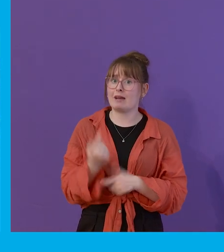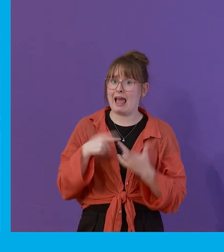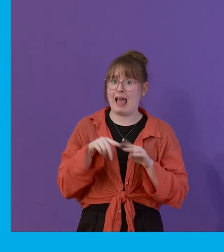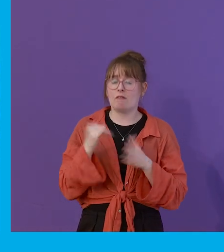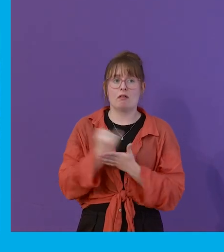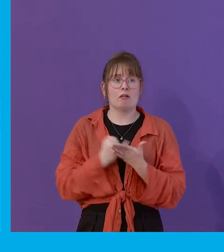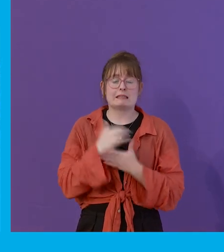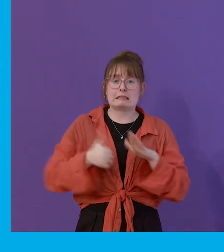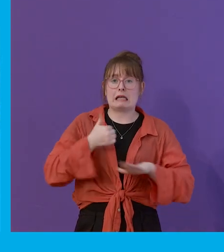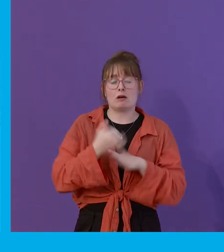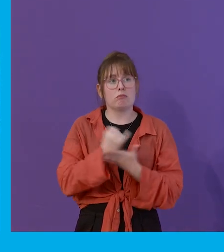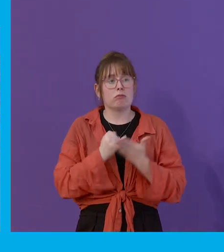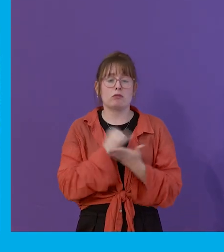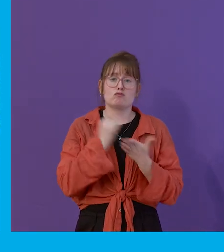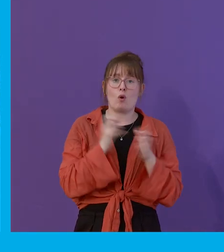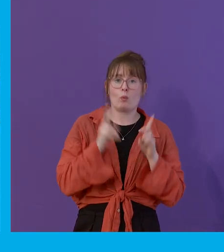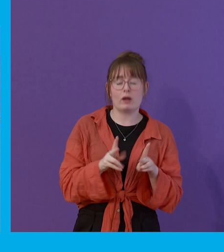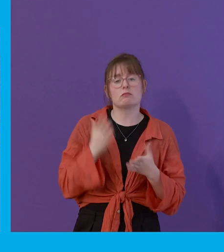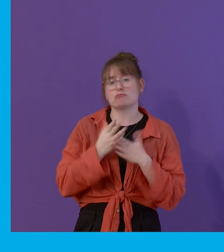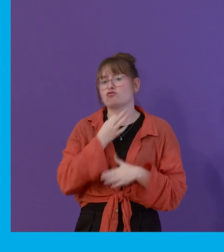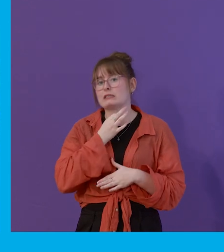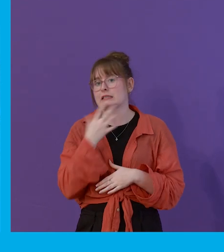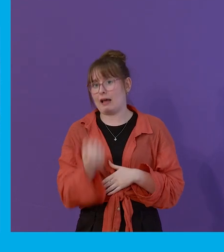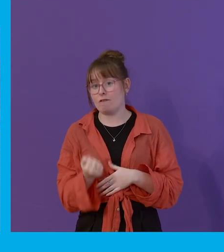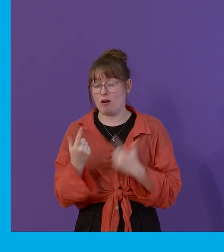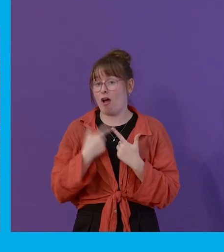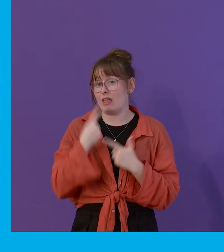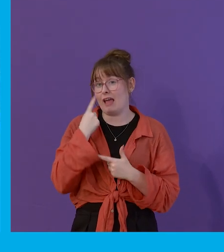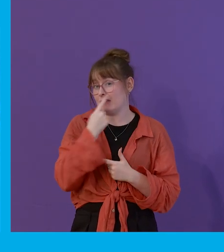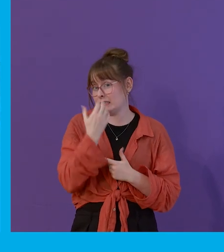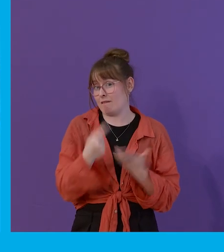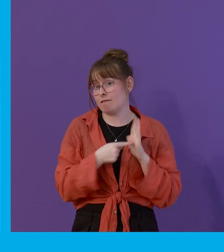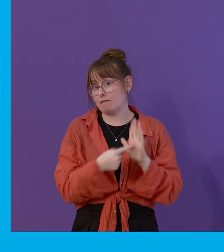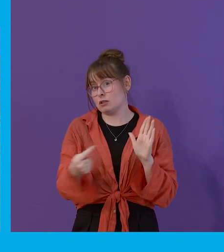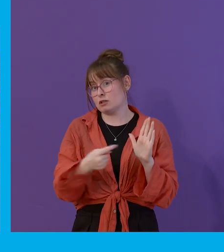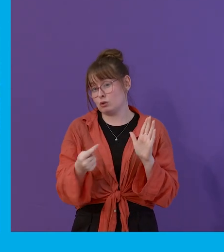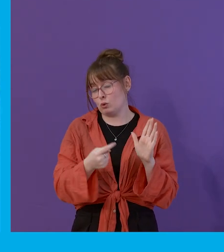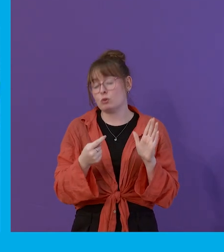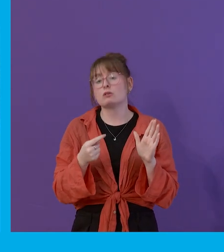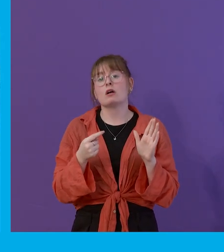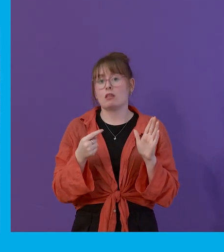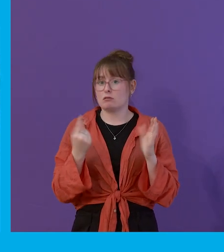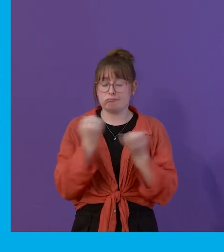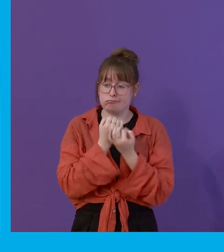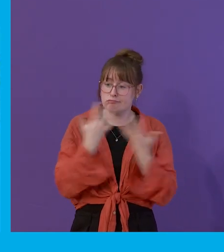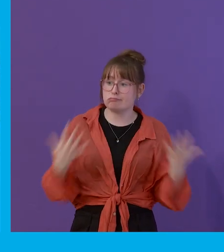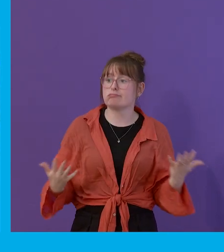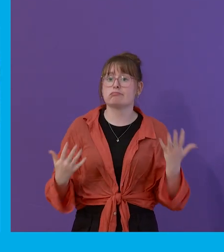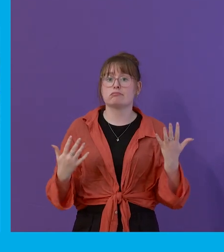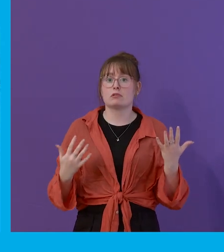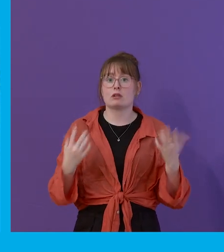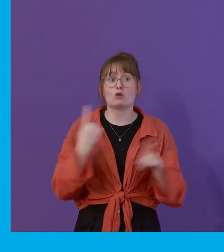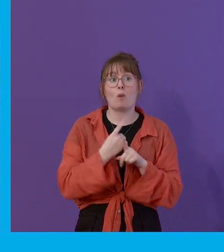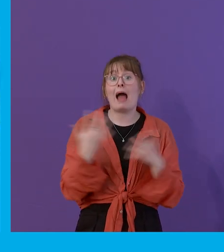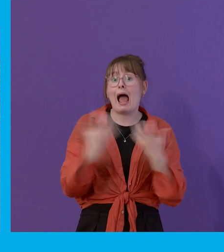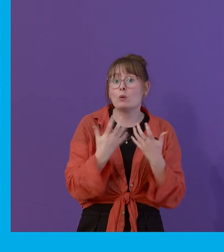done poorly. And there's a growing body of evidence from other organisations. Demos was referenced there, one, but there's many more that talk about how to do these things